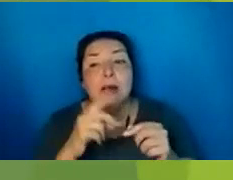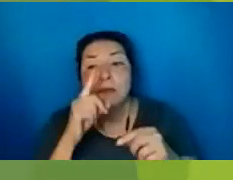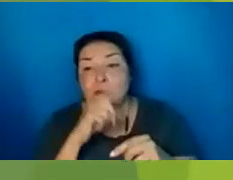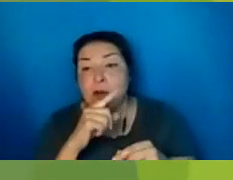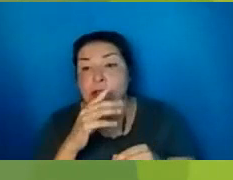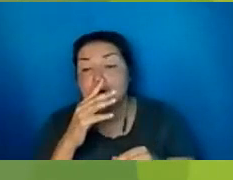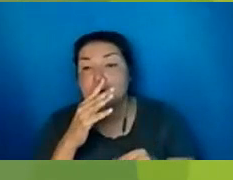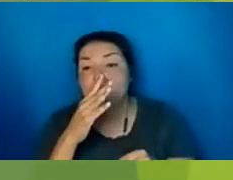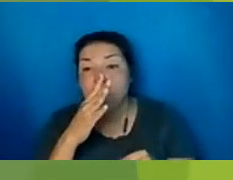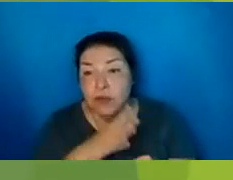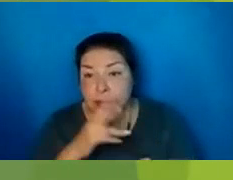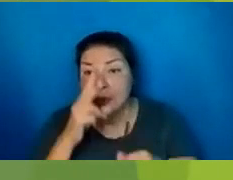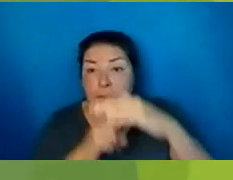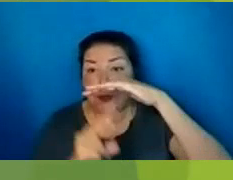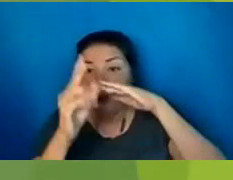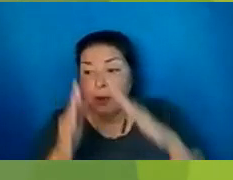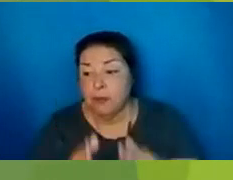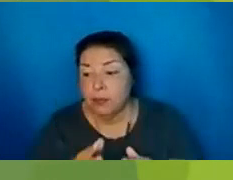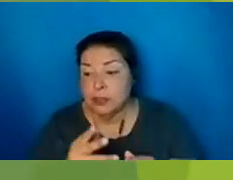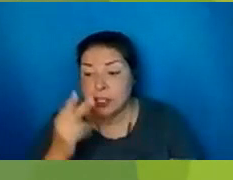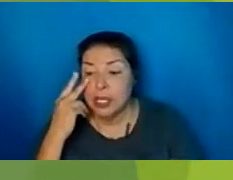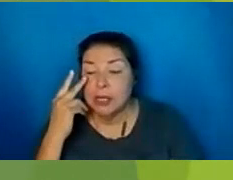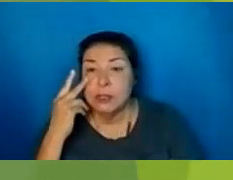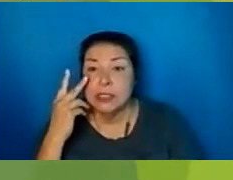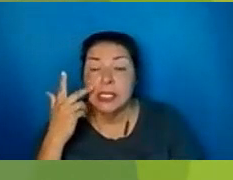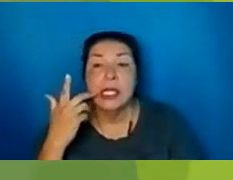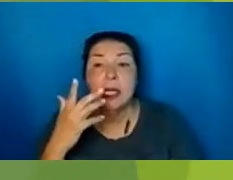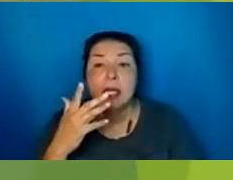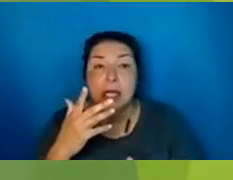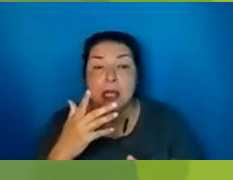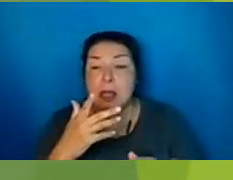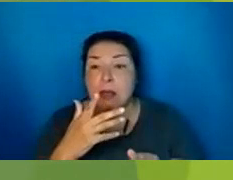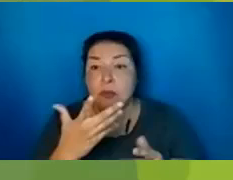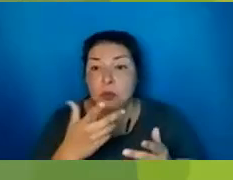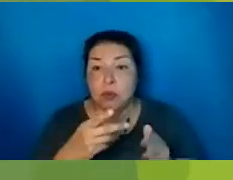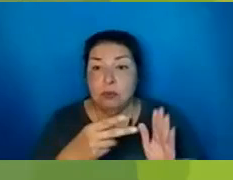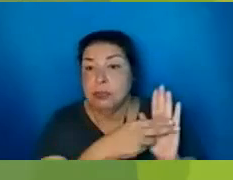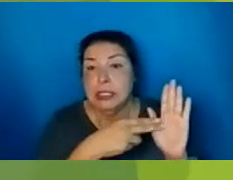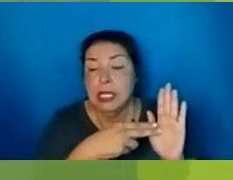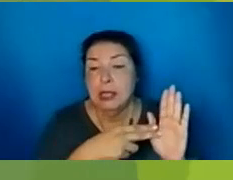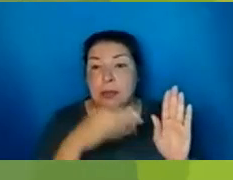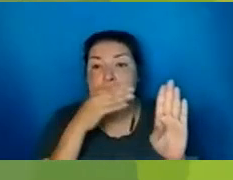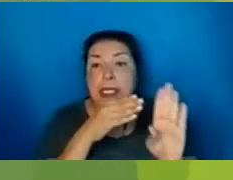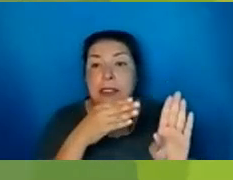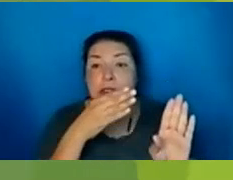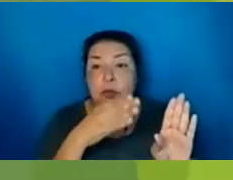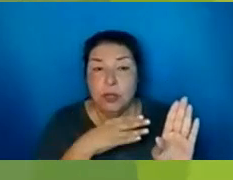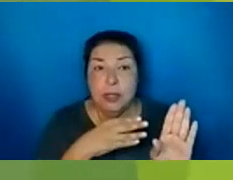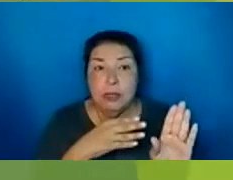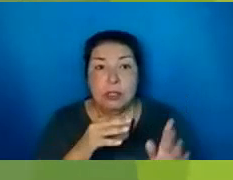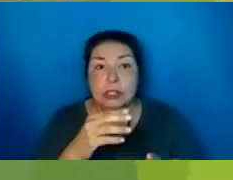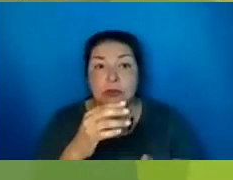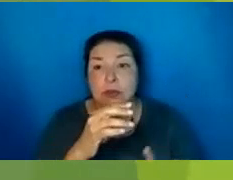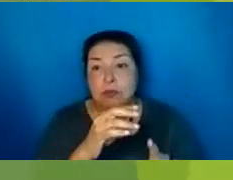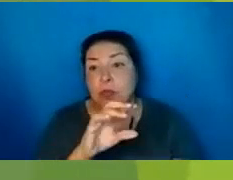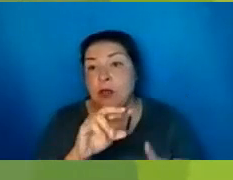And we see the charges against the women prophets, 17 to 19.